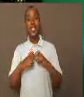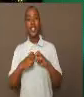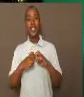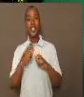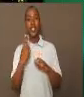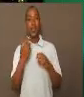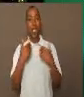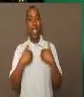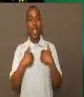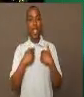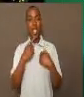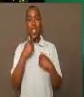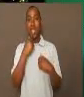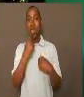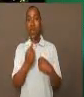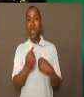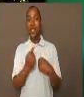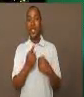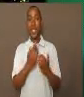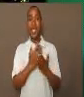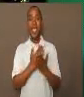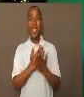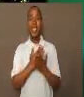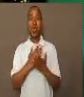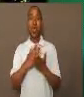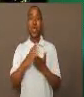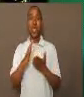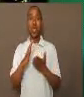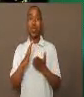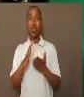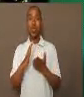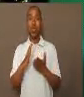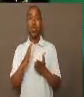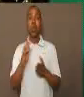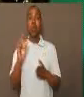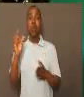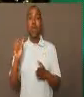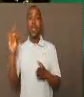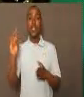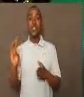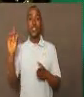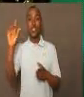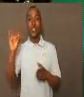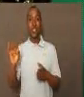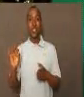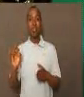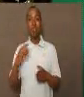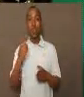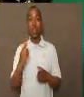Unfortunately, there is only a limited amount of fossil fuels, such as